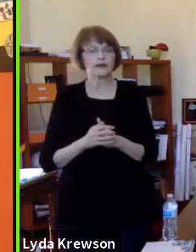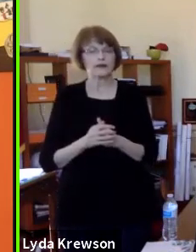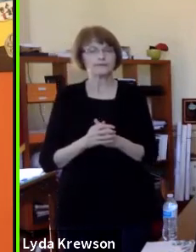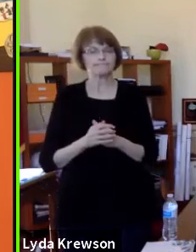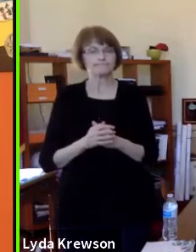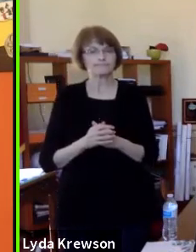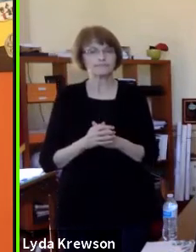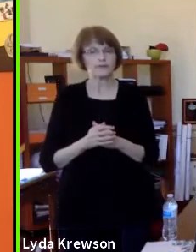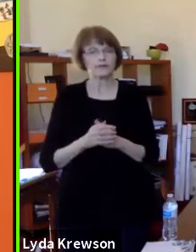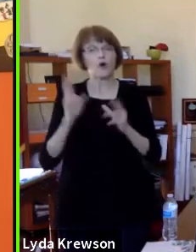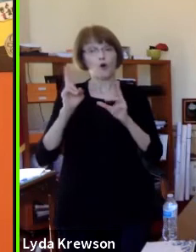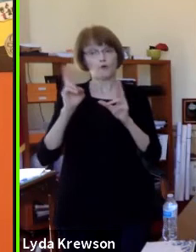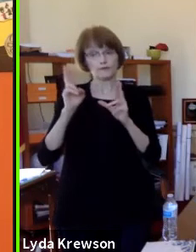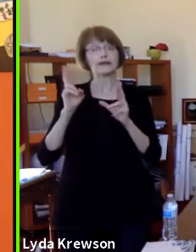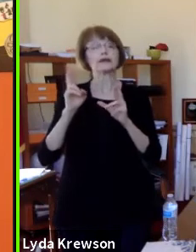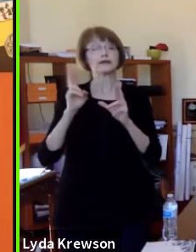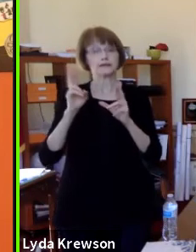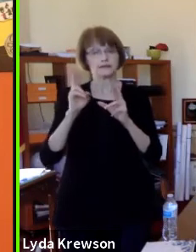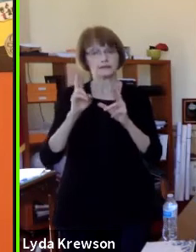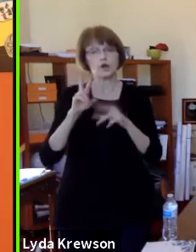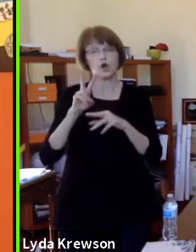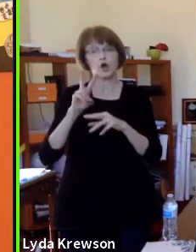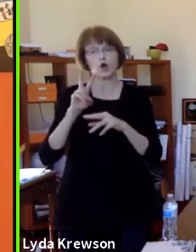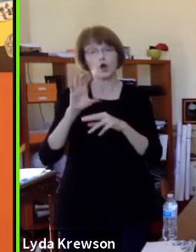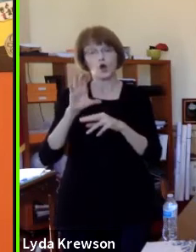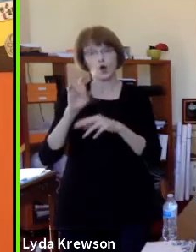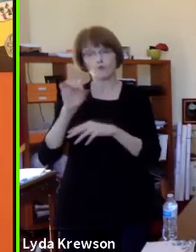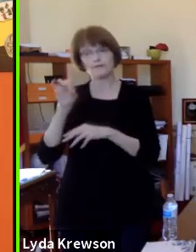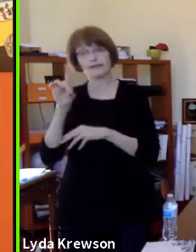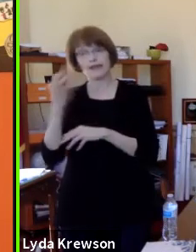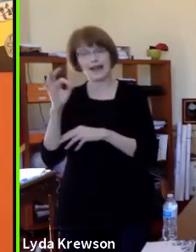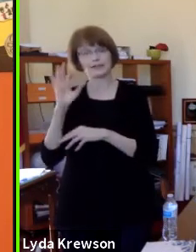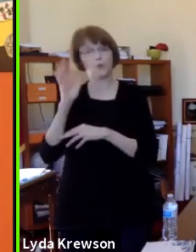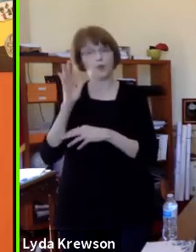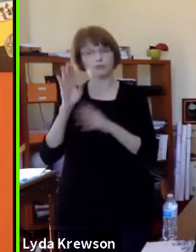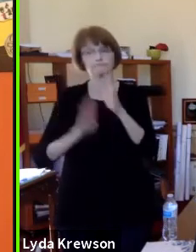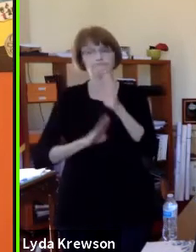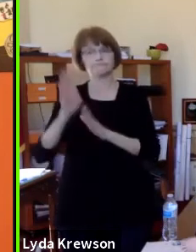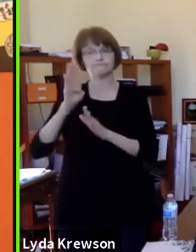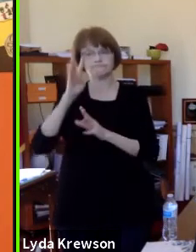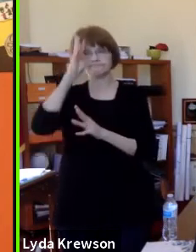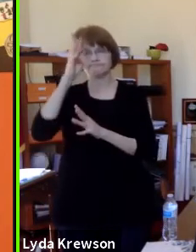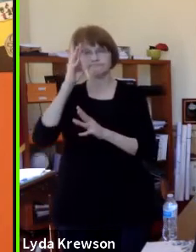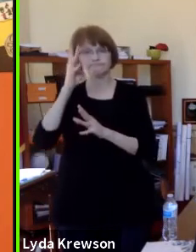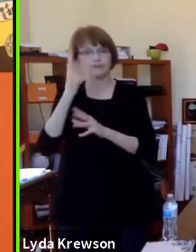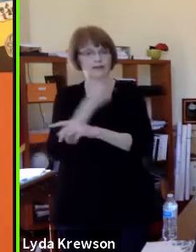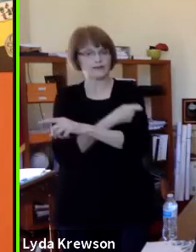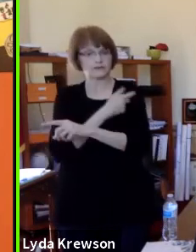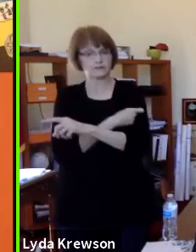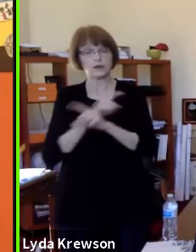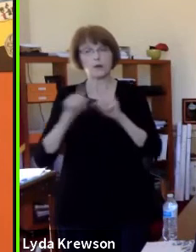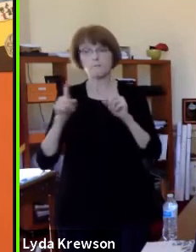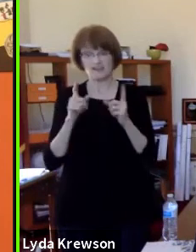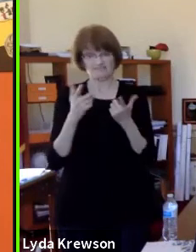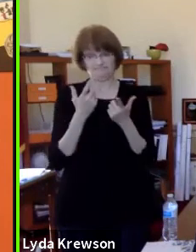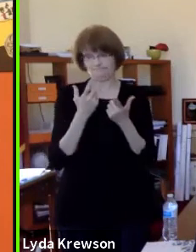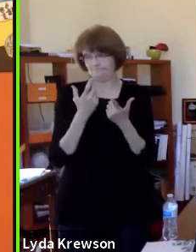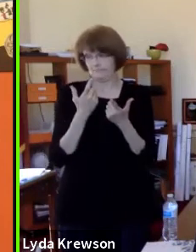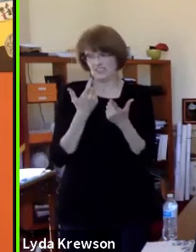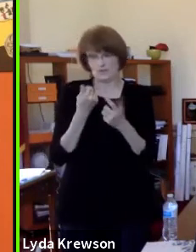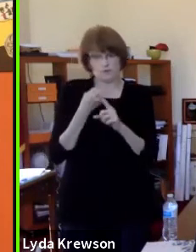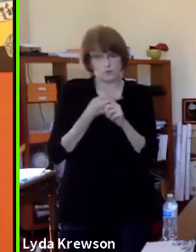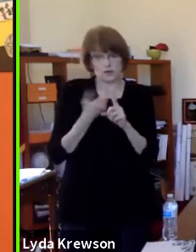And hopefully they will have one for COVID-19 also. But the scientists didn't know about COVID-19 till just a few